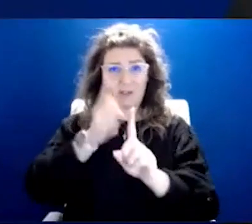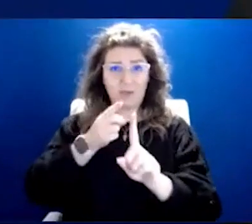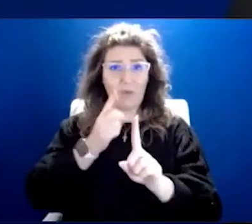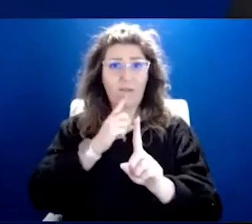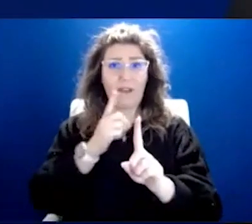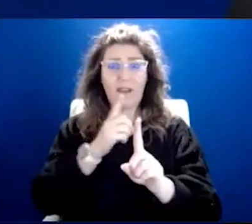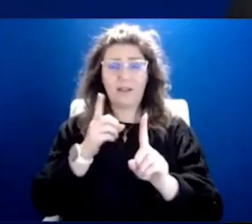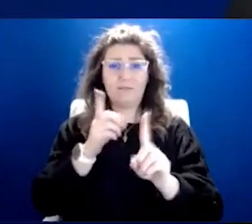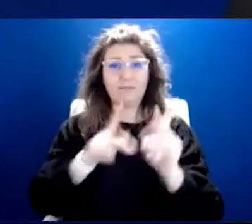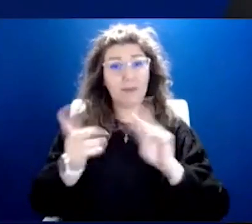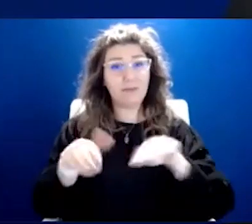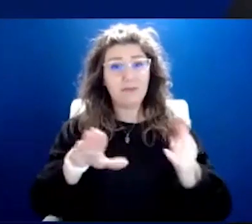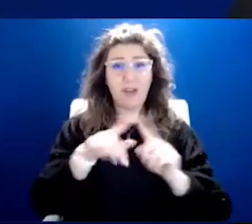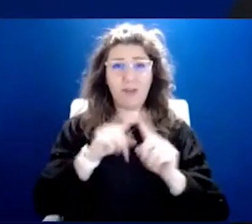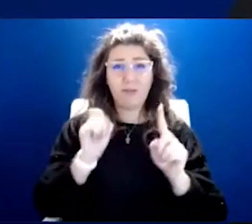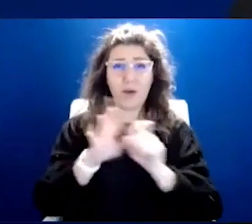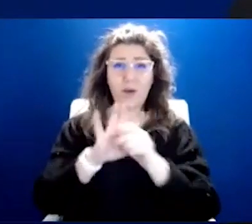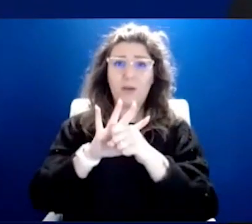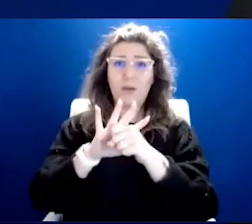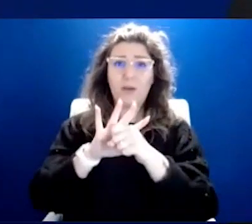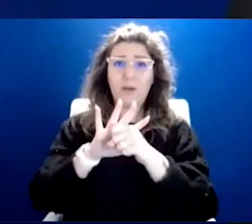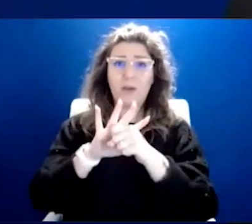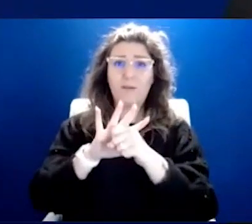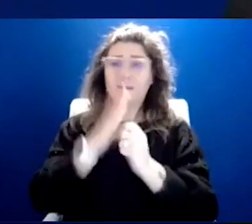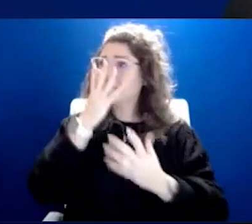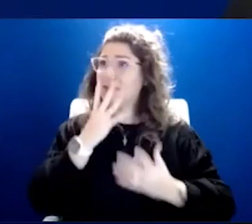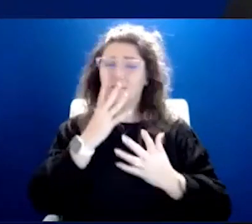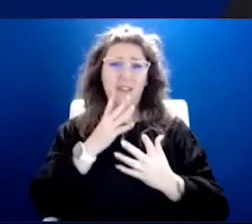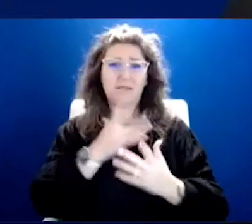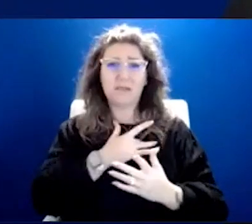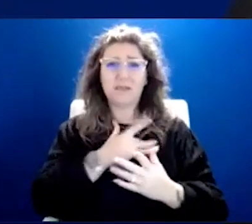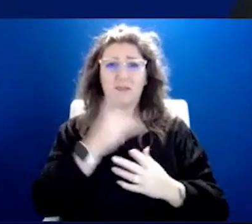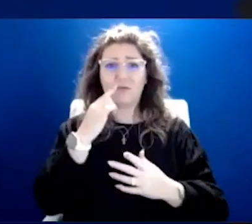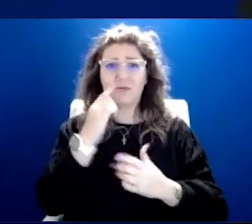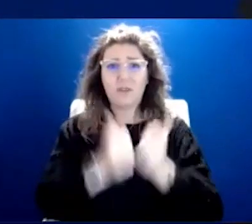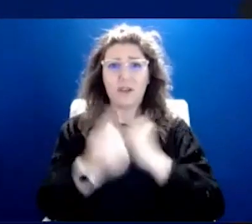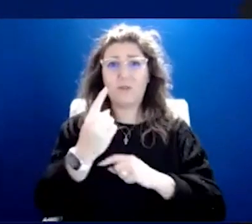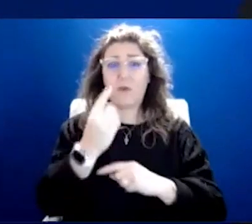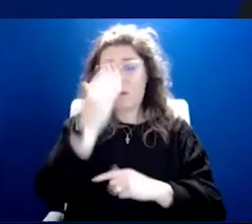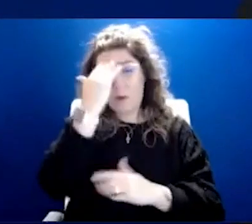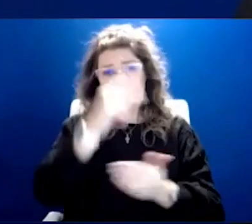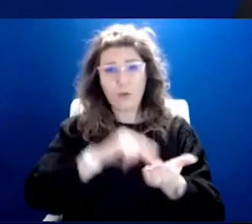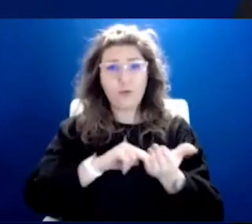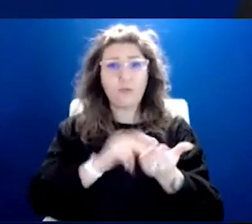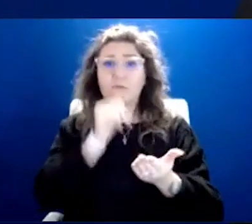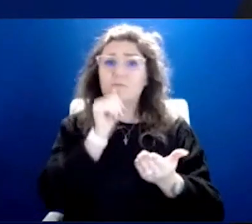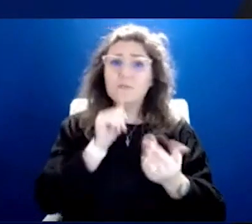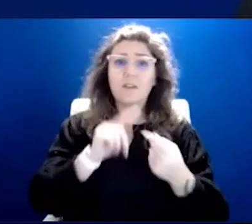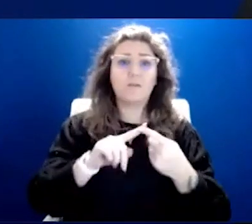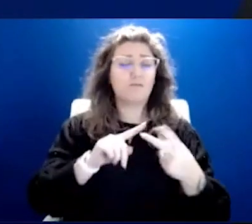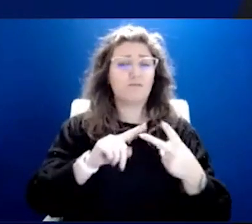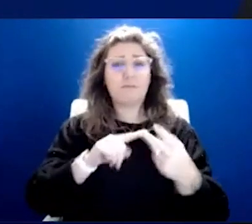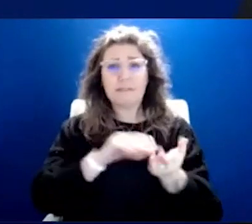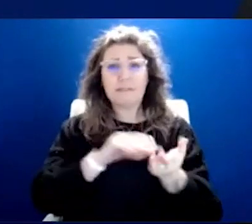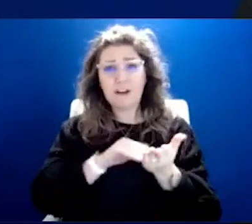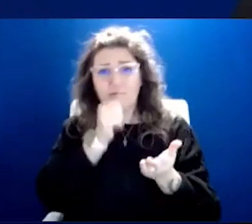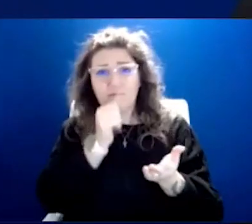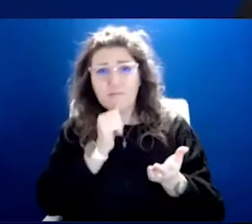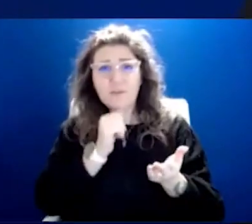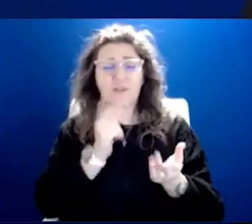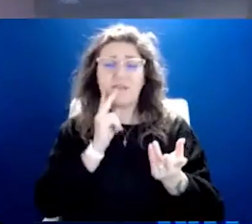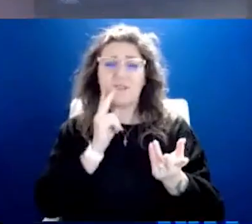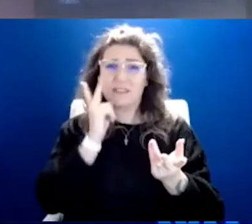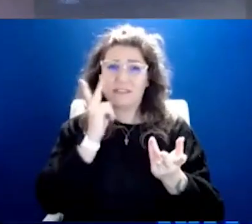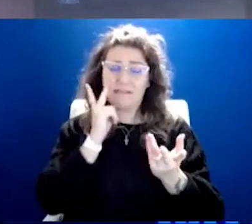is just, it's sad, and it's been impactful for everybody. I mean, I know the nurses have suffered, and I know physicians have, we've all seen sad stuff.